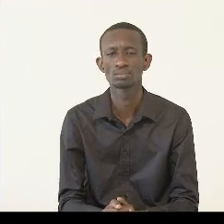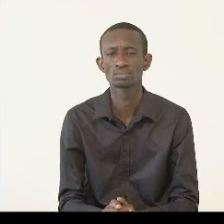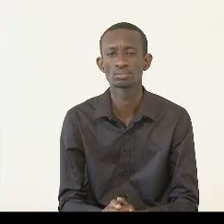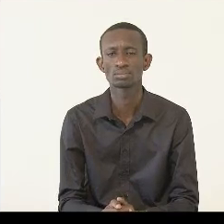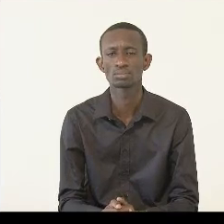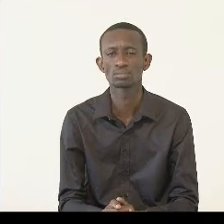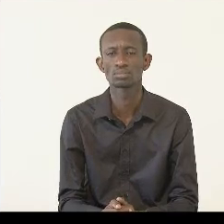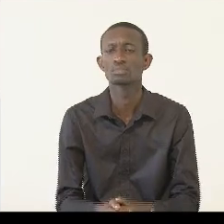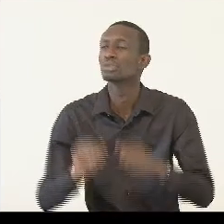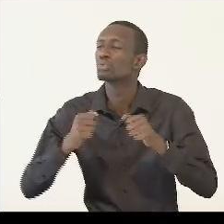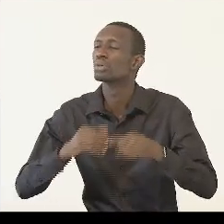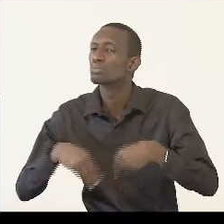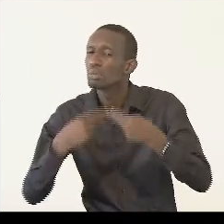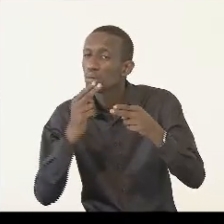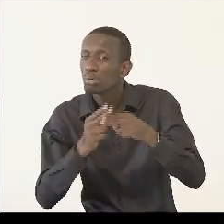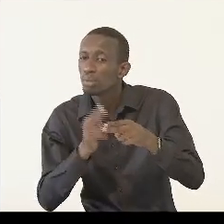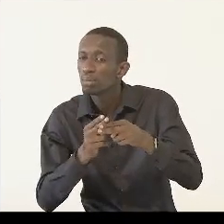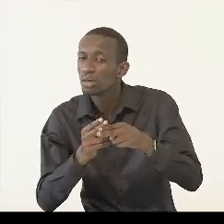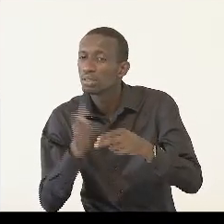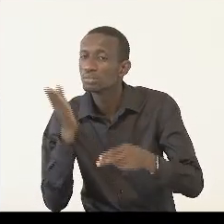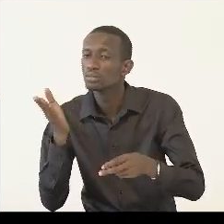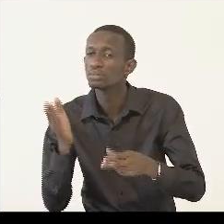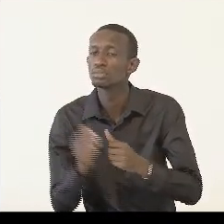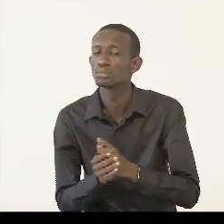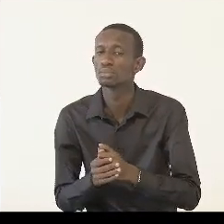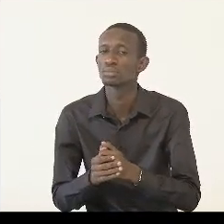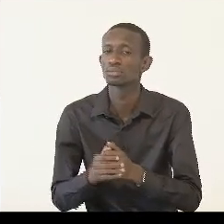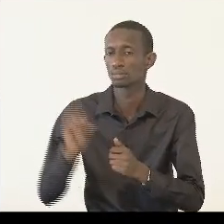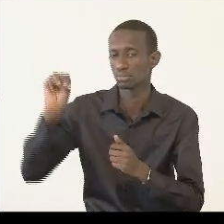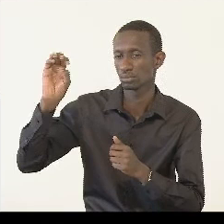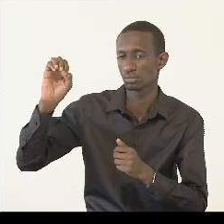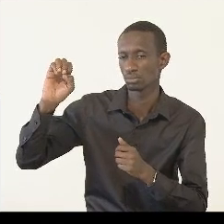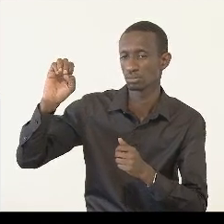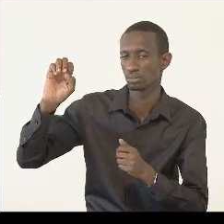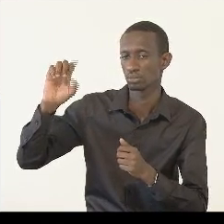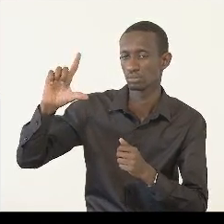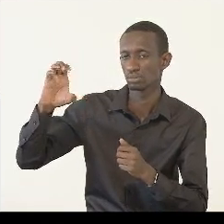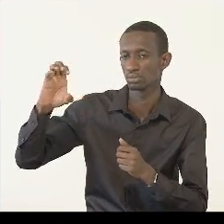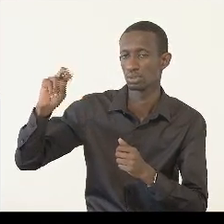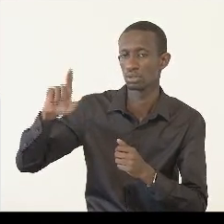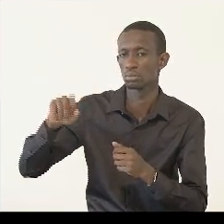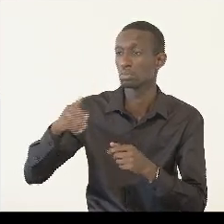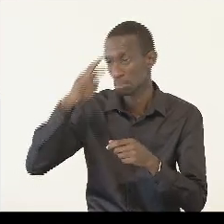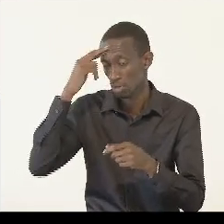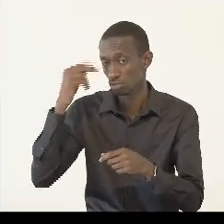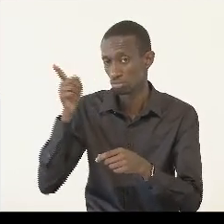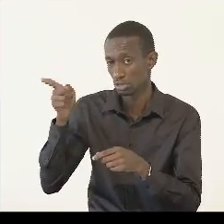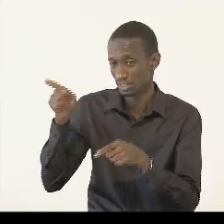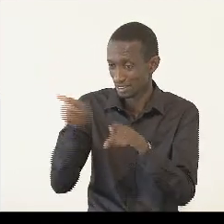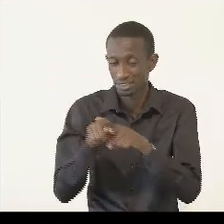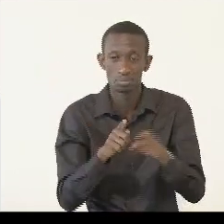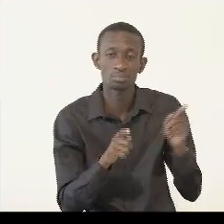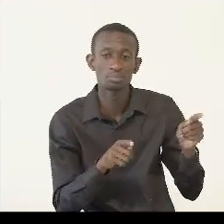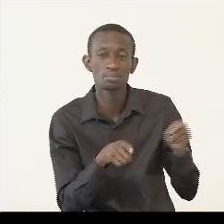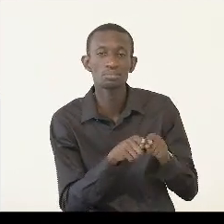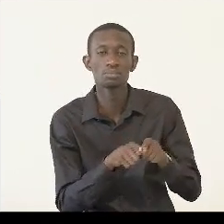Can we give a name for the whole of this molecule? And then on this molecule, because this is like this. Remember, they are saying this